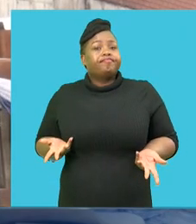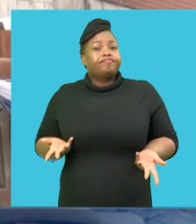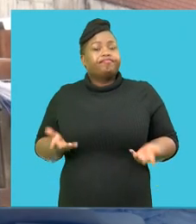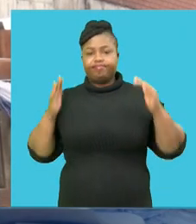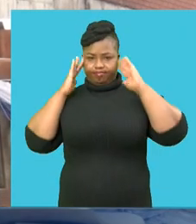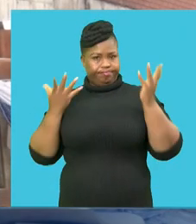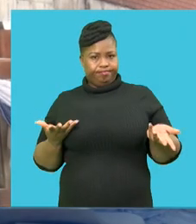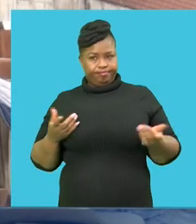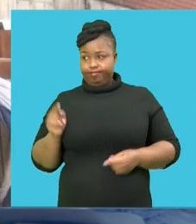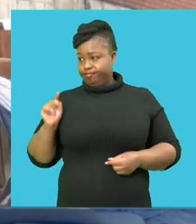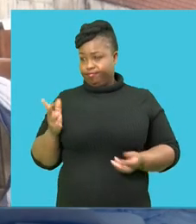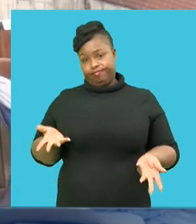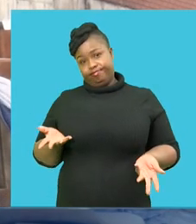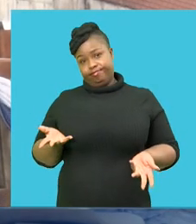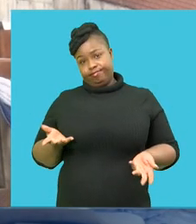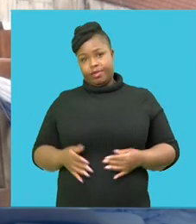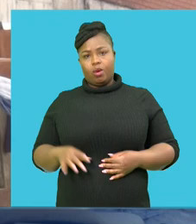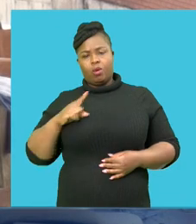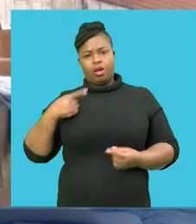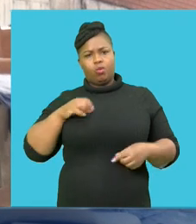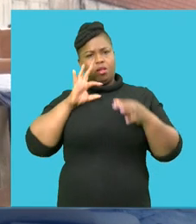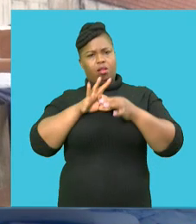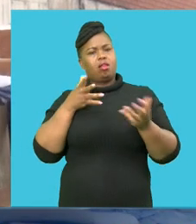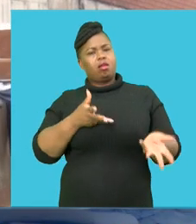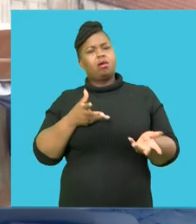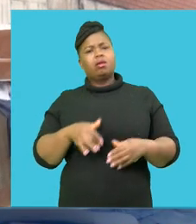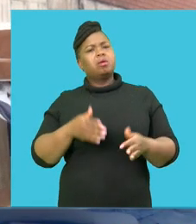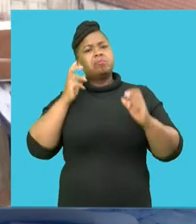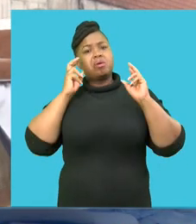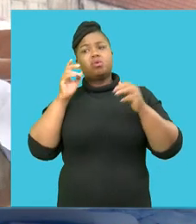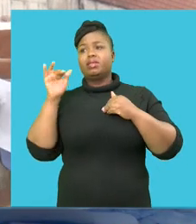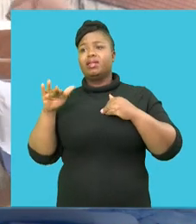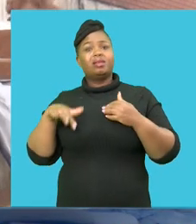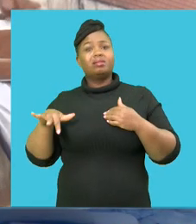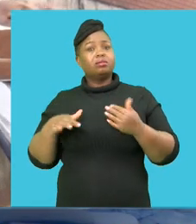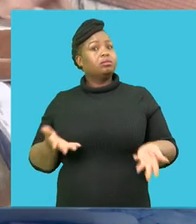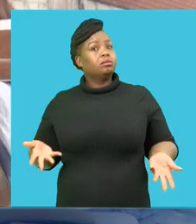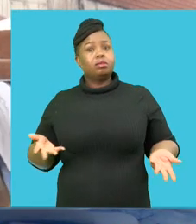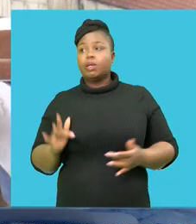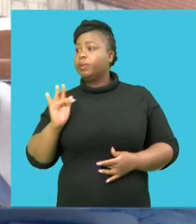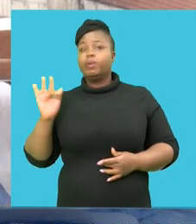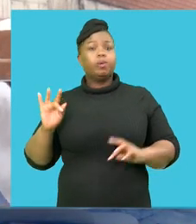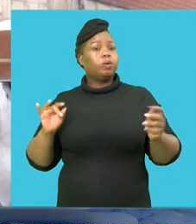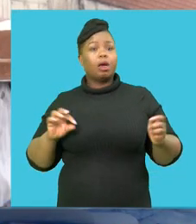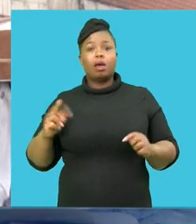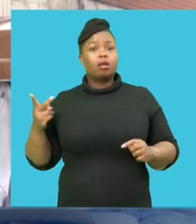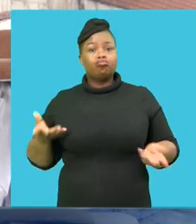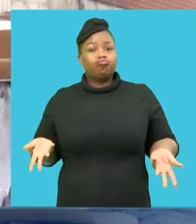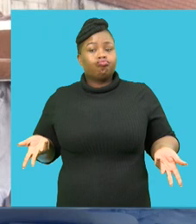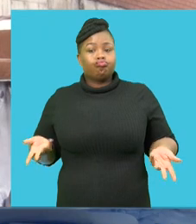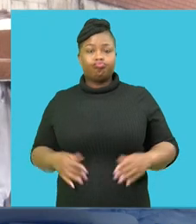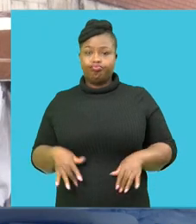temporary places. This is the temporary places where we belong. We belong here in the containers. There's no way. There's no other,